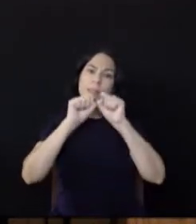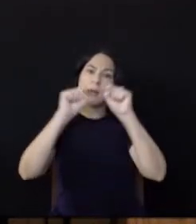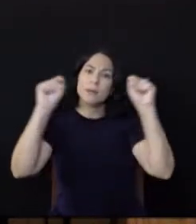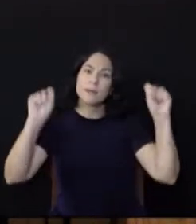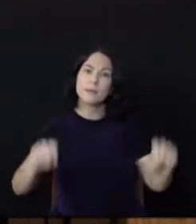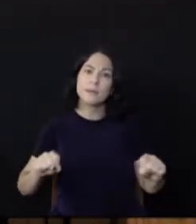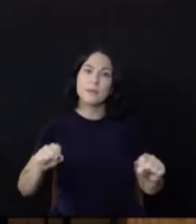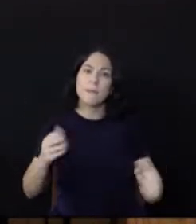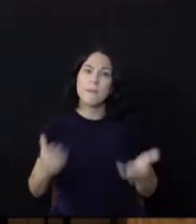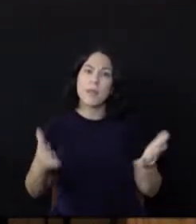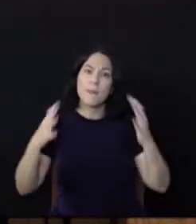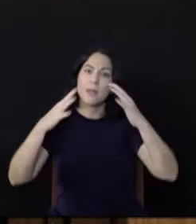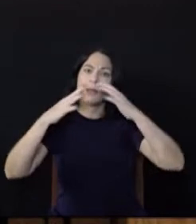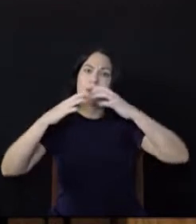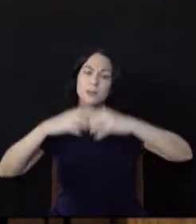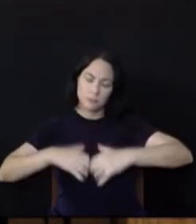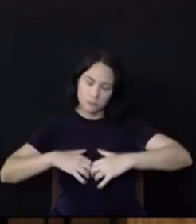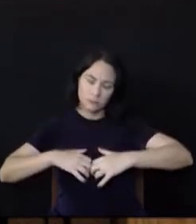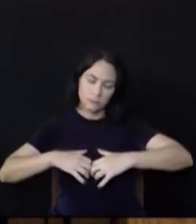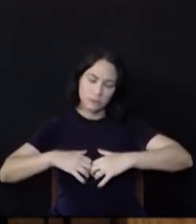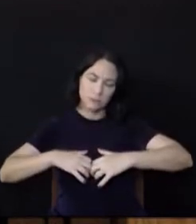might fall apart completely.